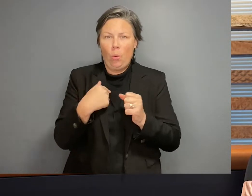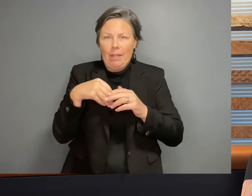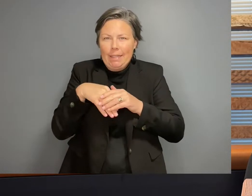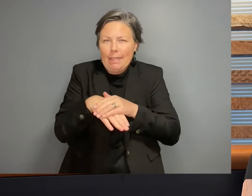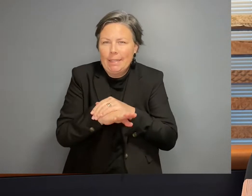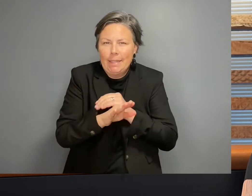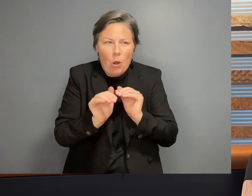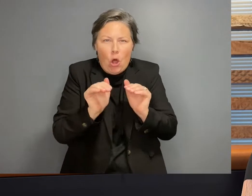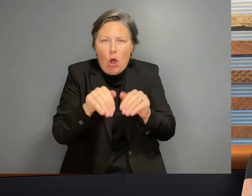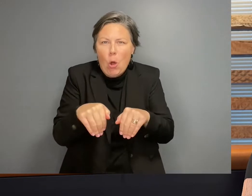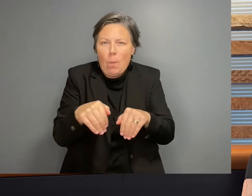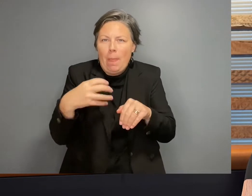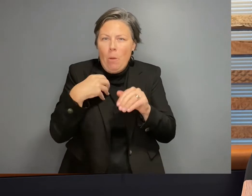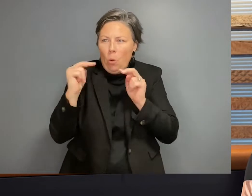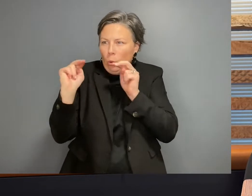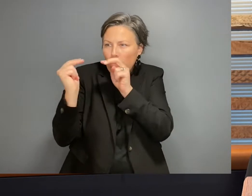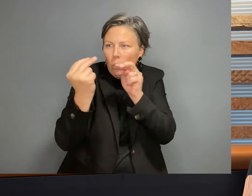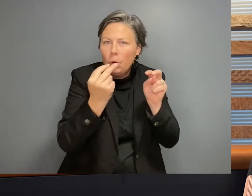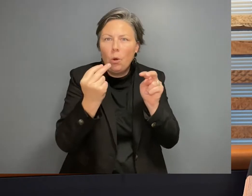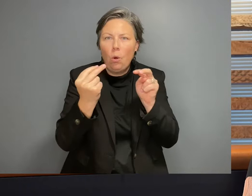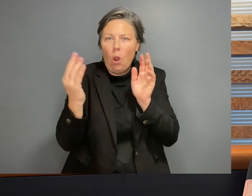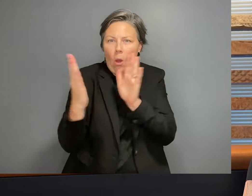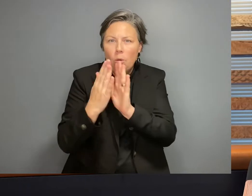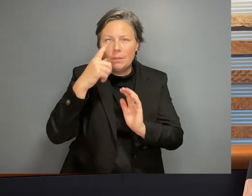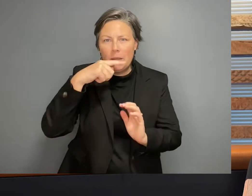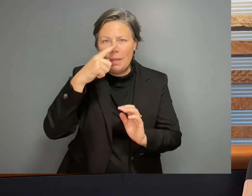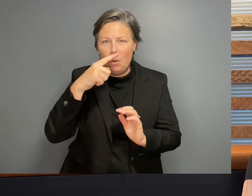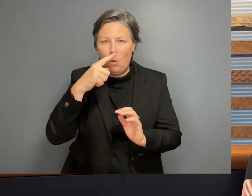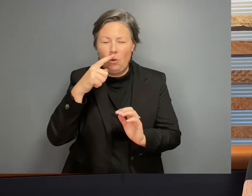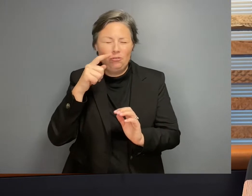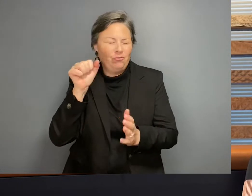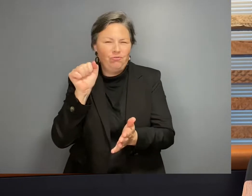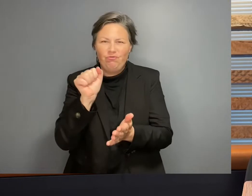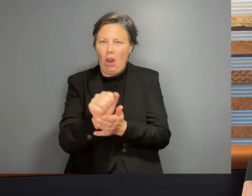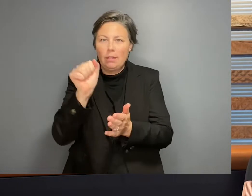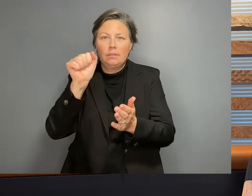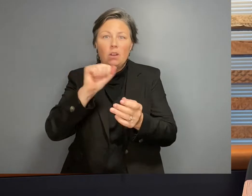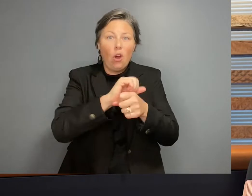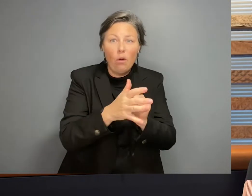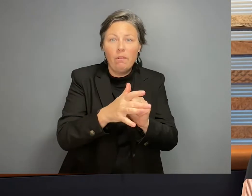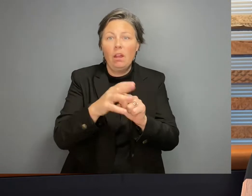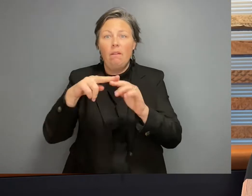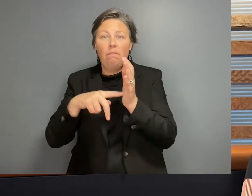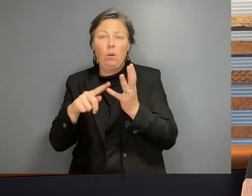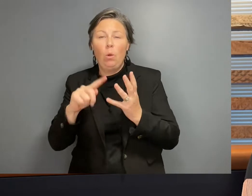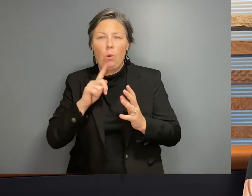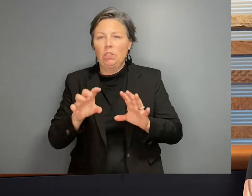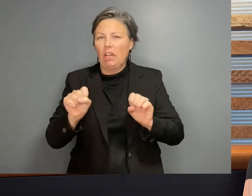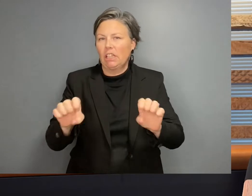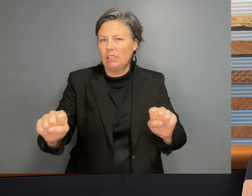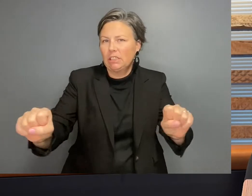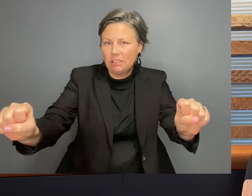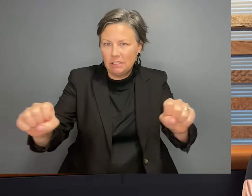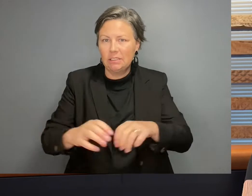people, and it provides the perfect conditions for COVID or influenza to spread from person to person. In the